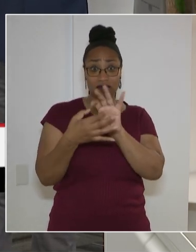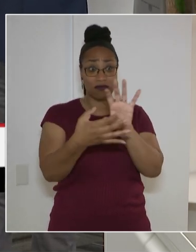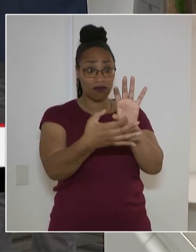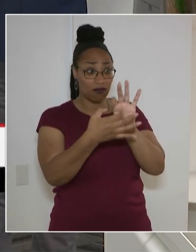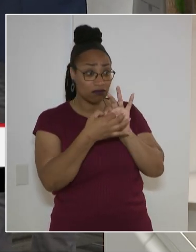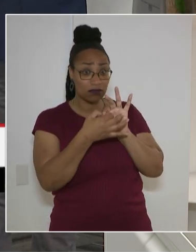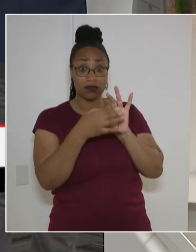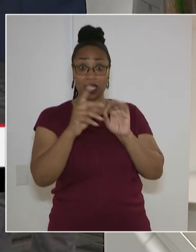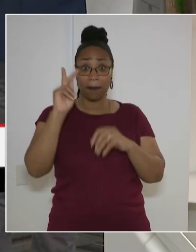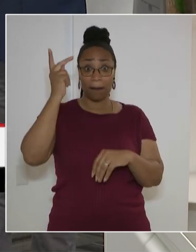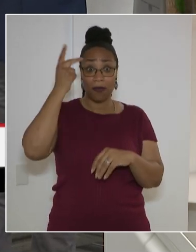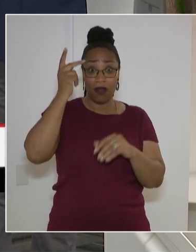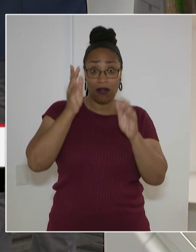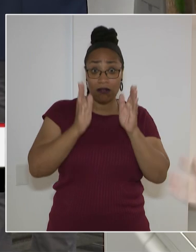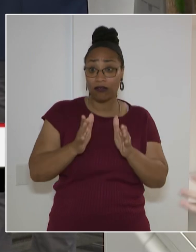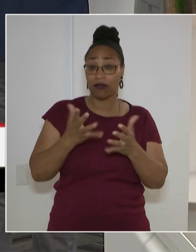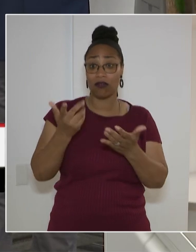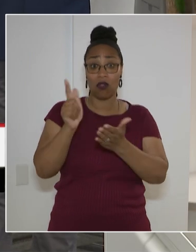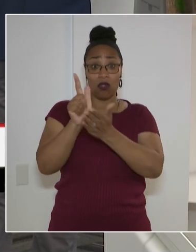those that come